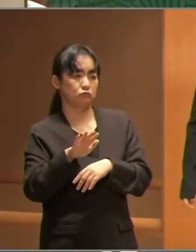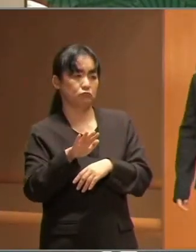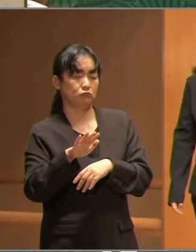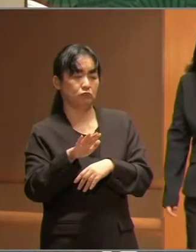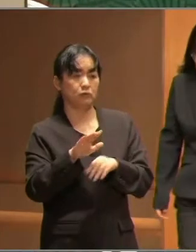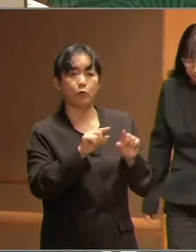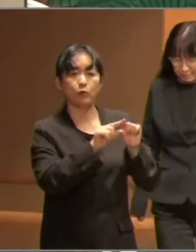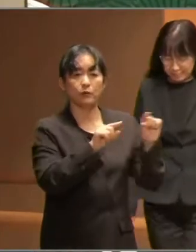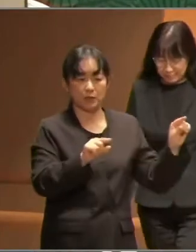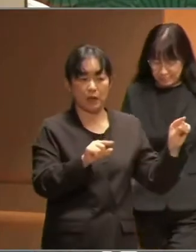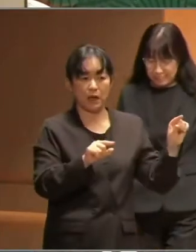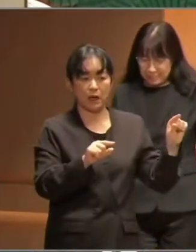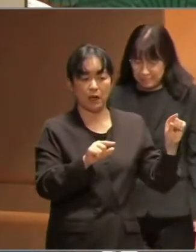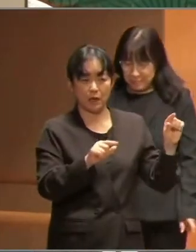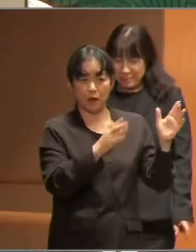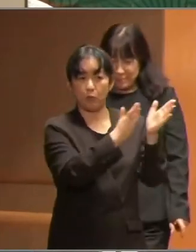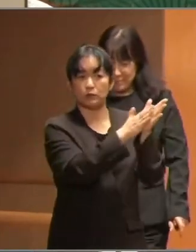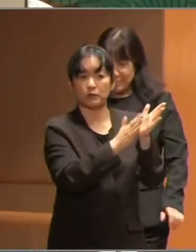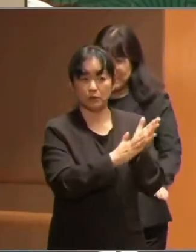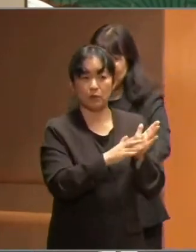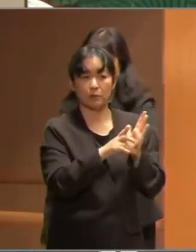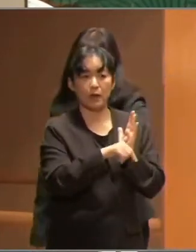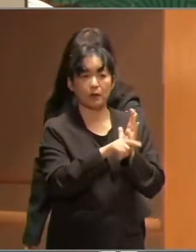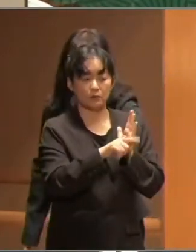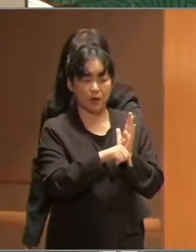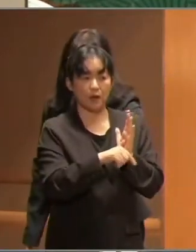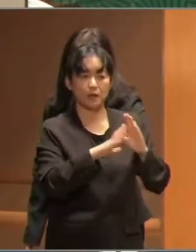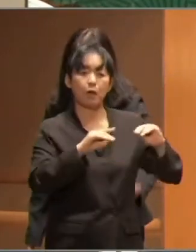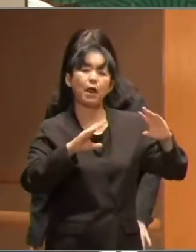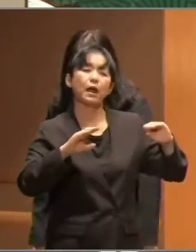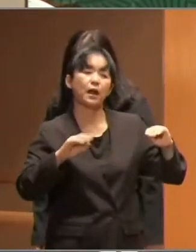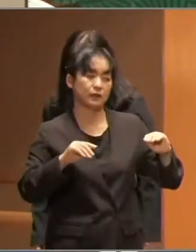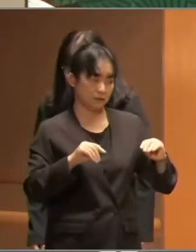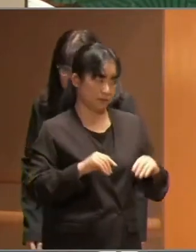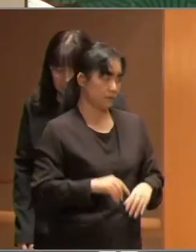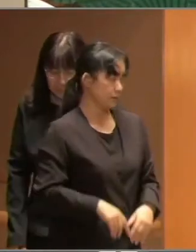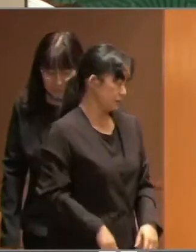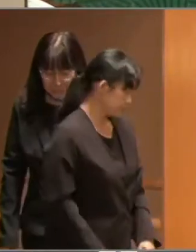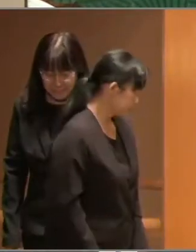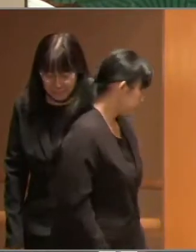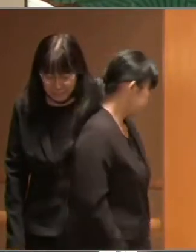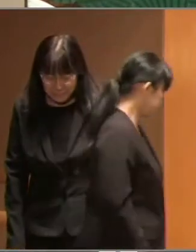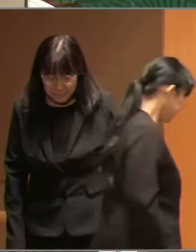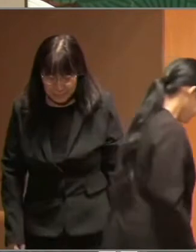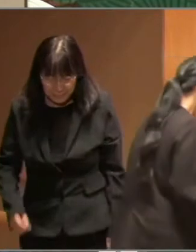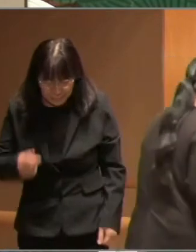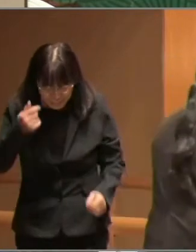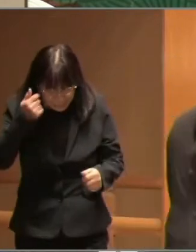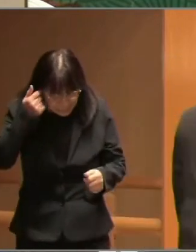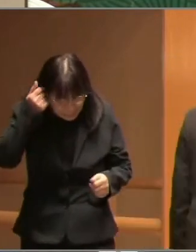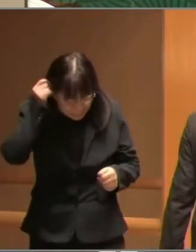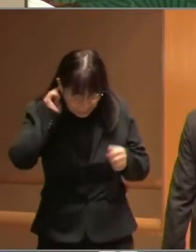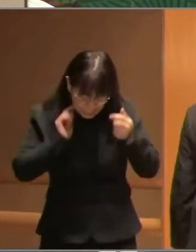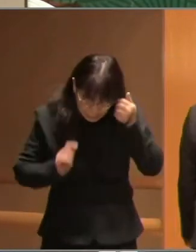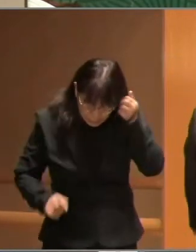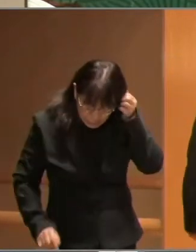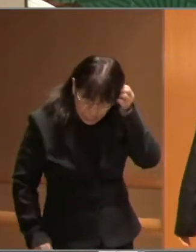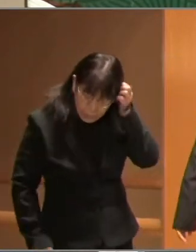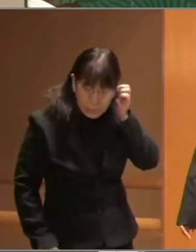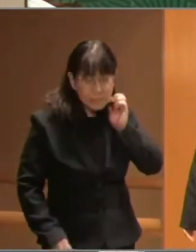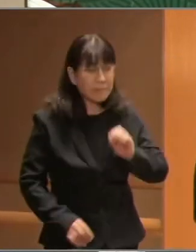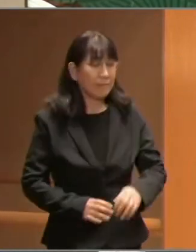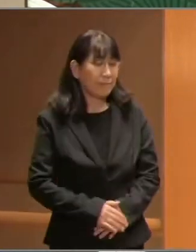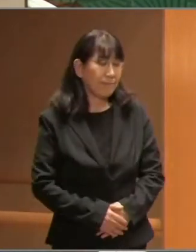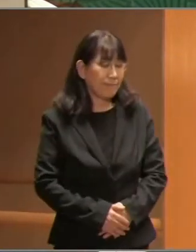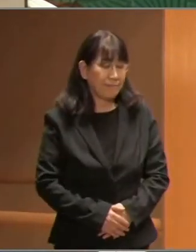plate has a strength in the beginning. However, the paper dried on the wooden board is soft in